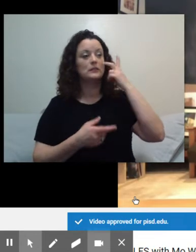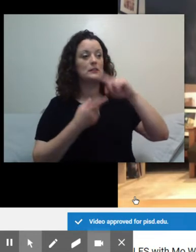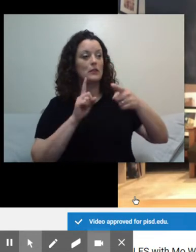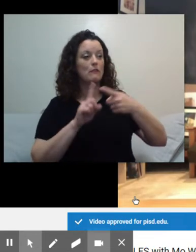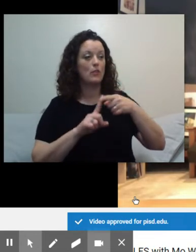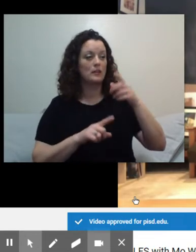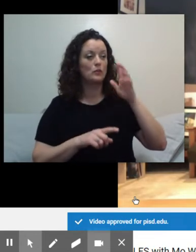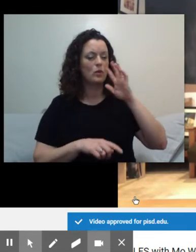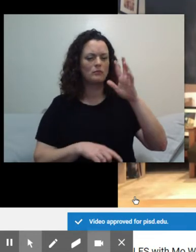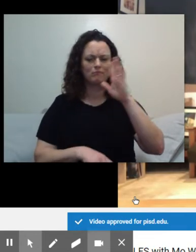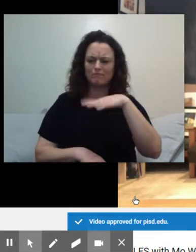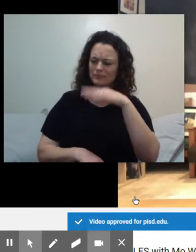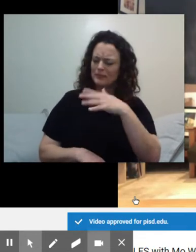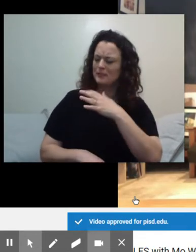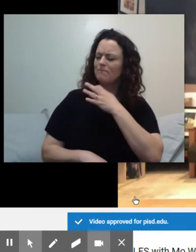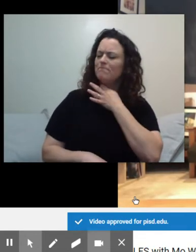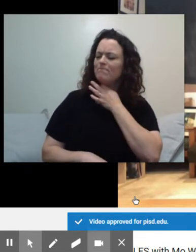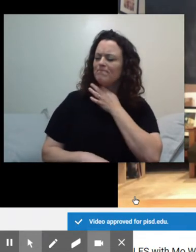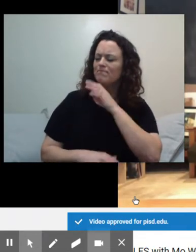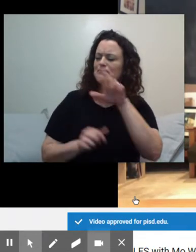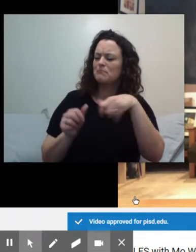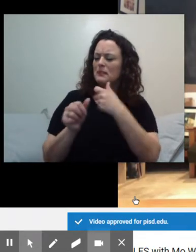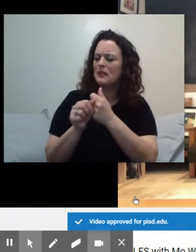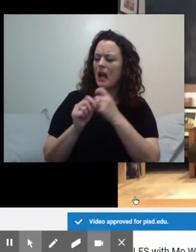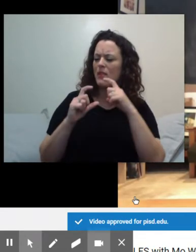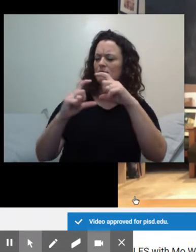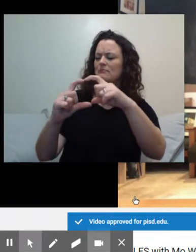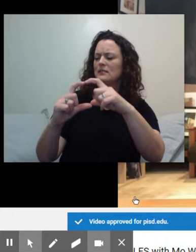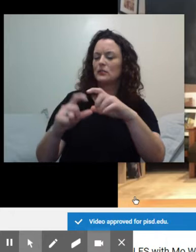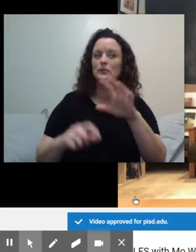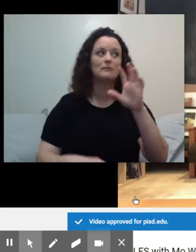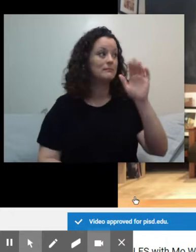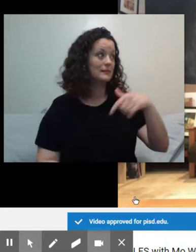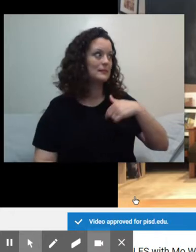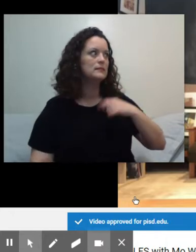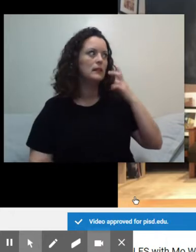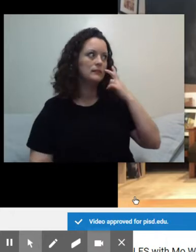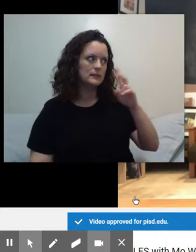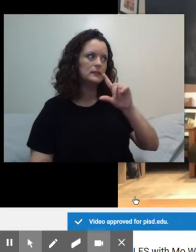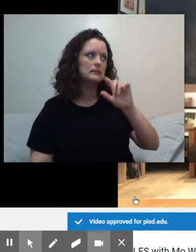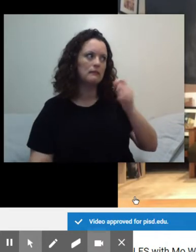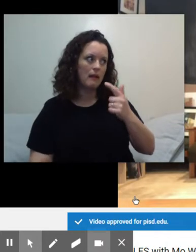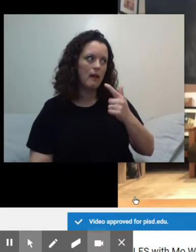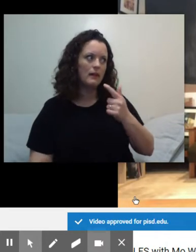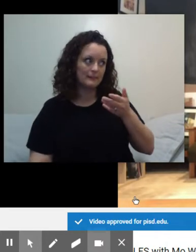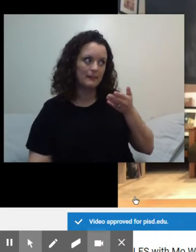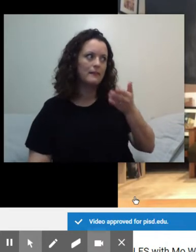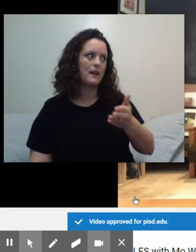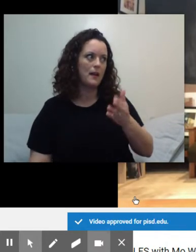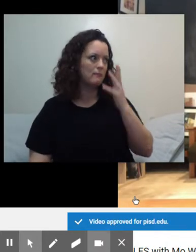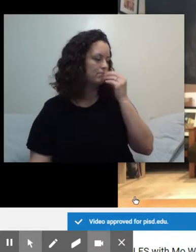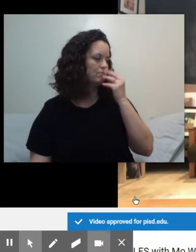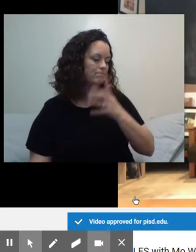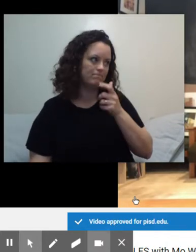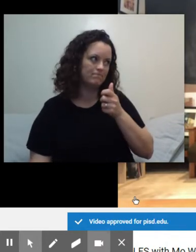behind that shiny gold sticker, you can say, oh, I've seen those legs. They're there, and they're glorious.